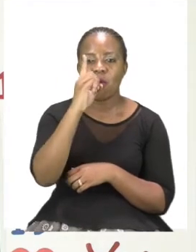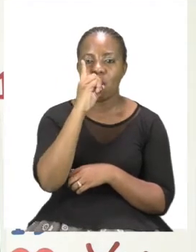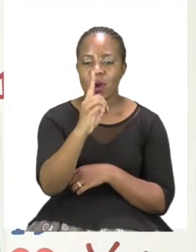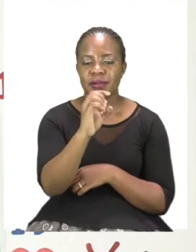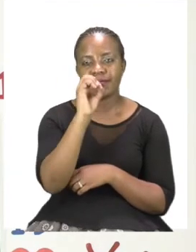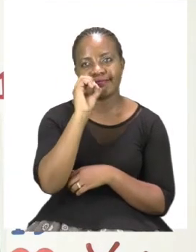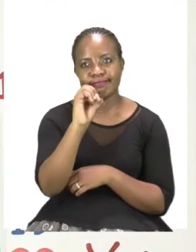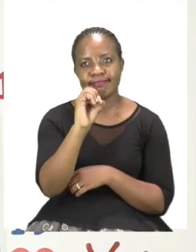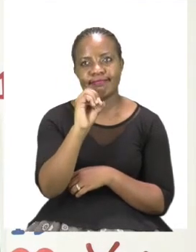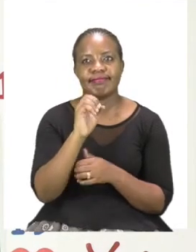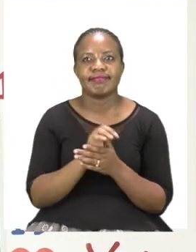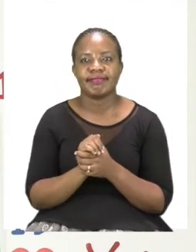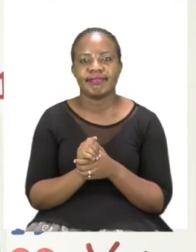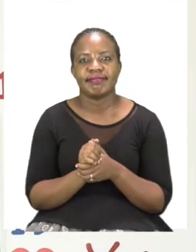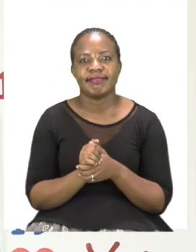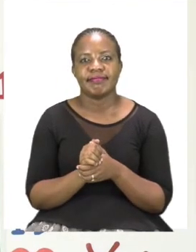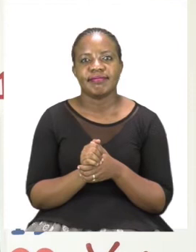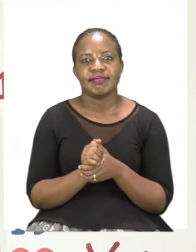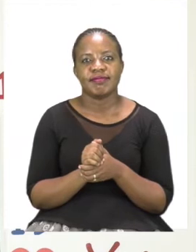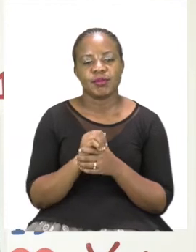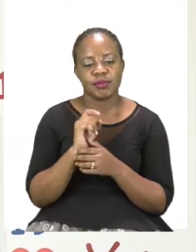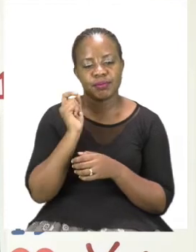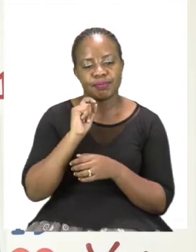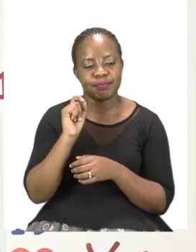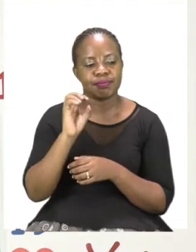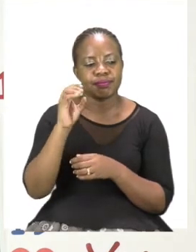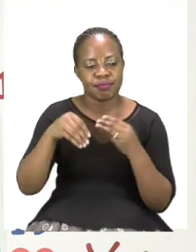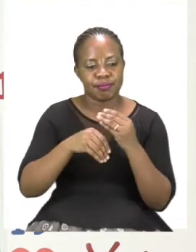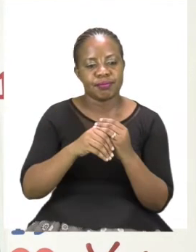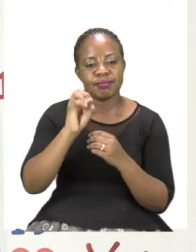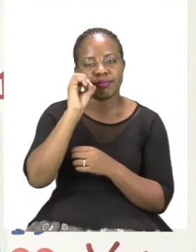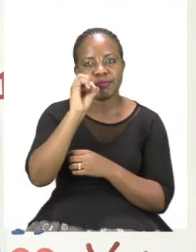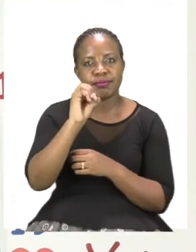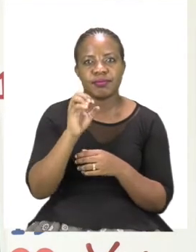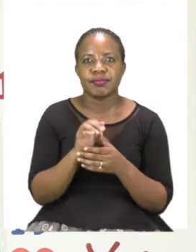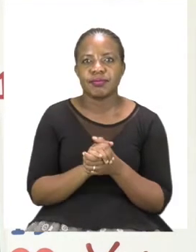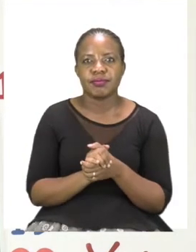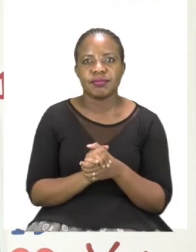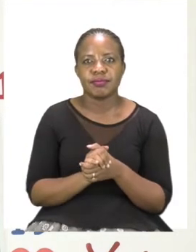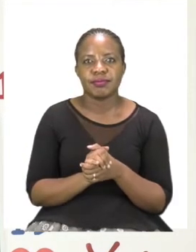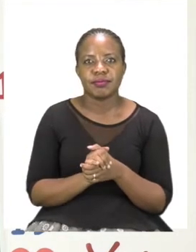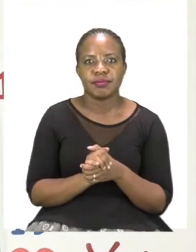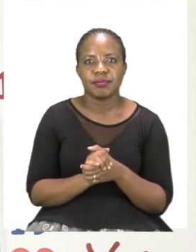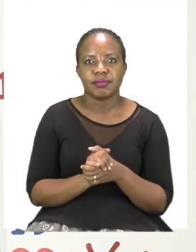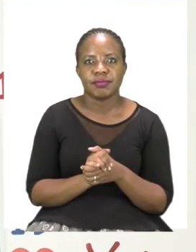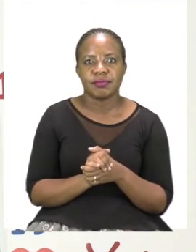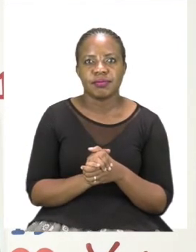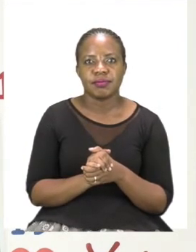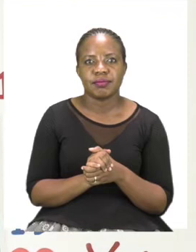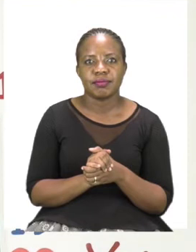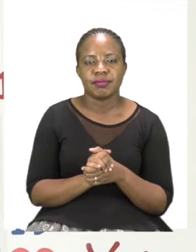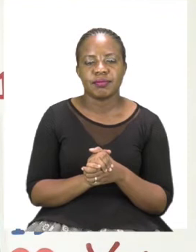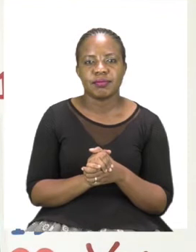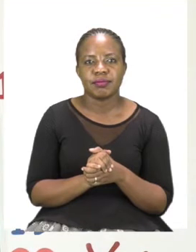we are going to add that 1 0 so that we can write the 50. Now